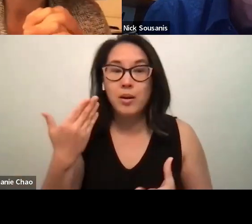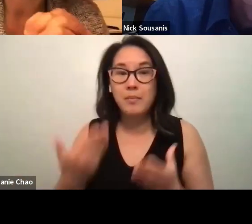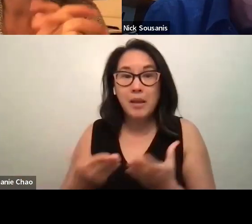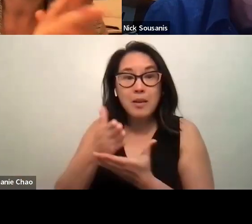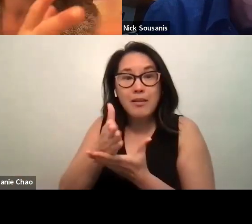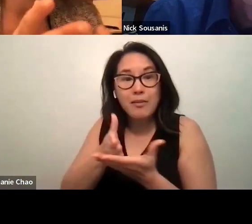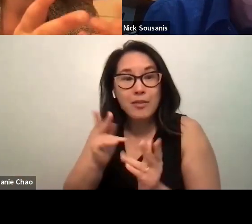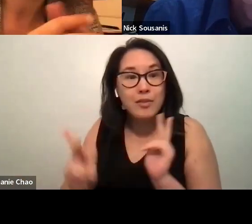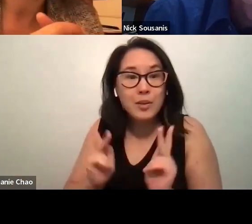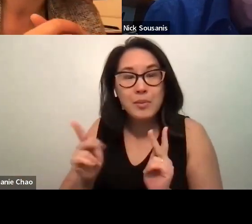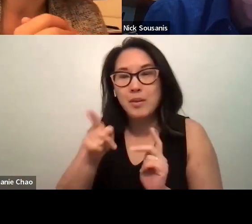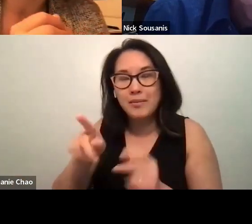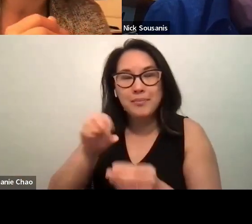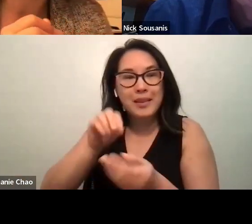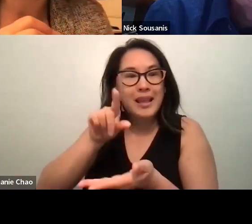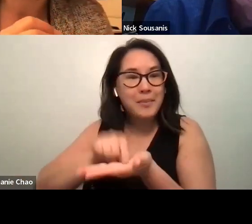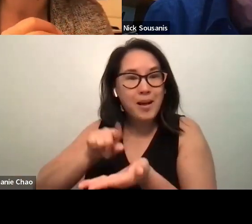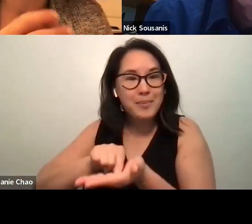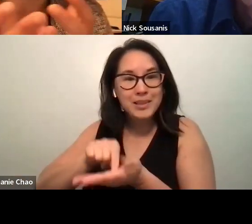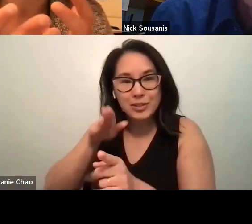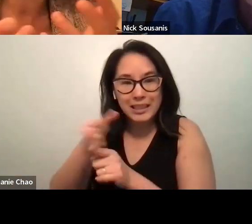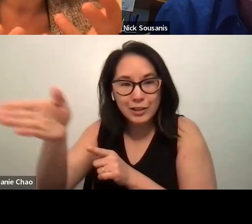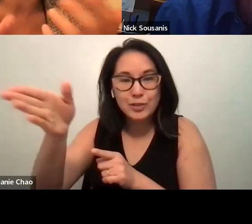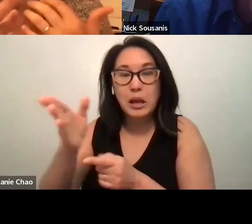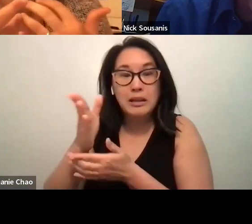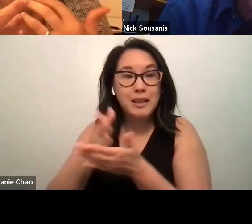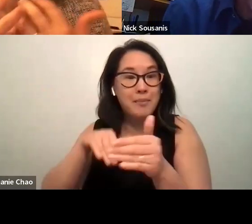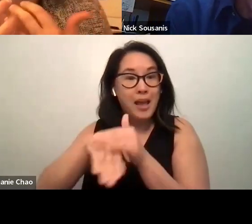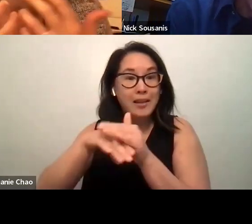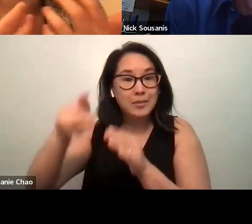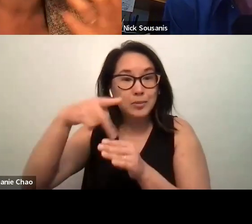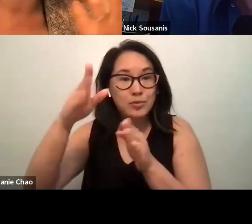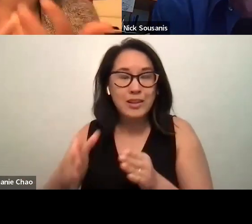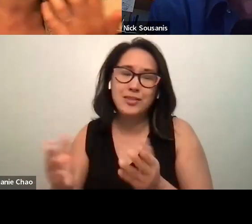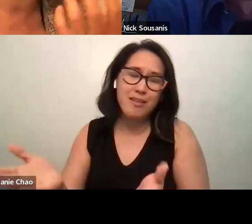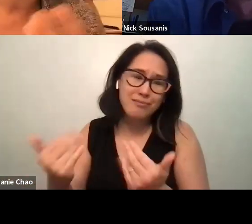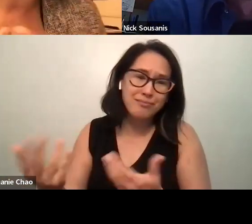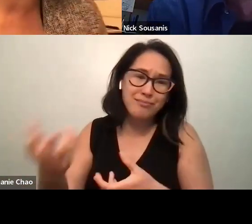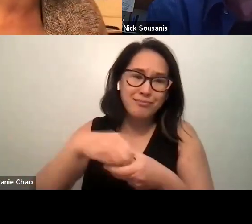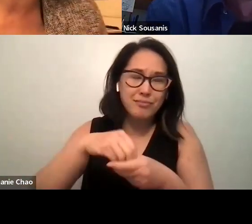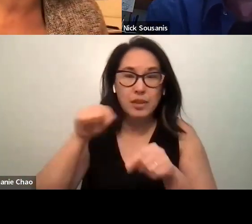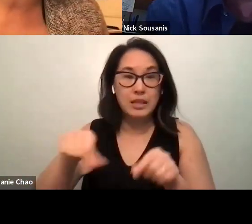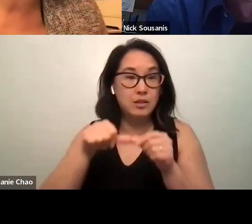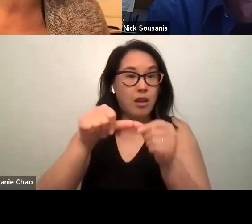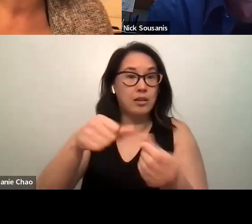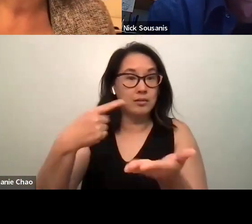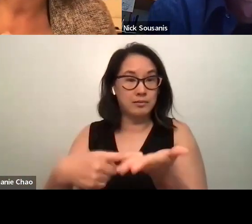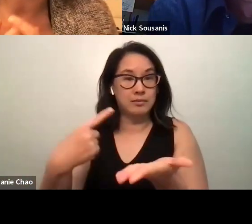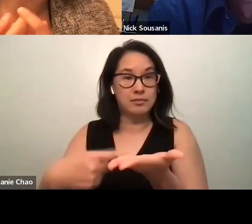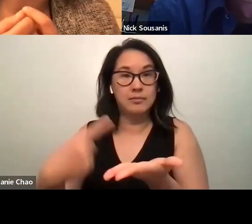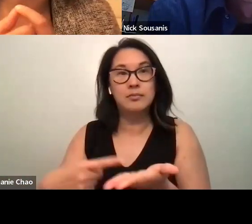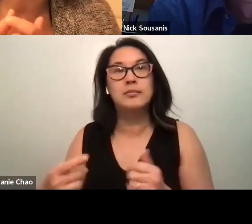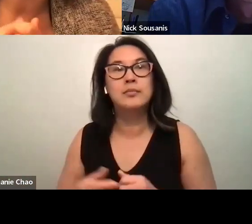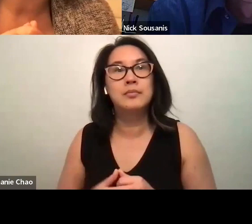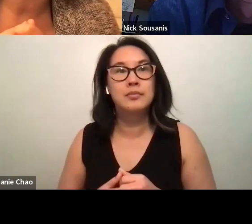publishing industry, and many access professionals. So we invite you all to be a part of this ongoing conversation.